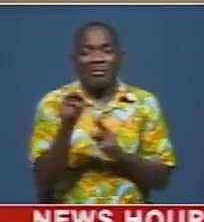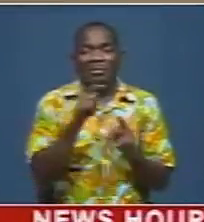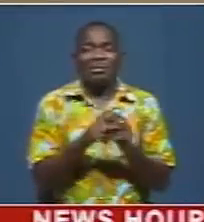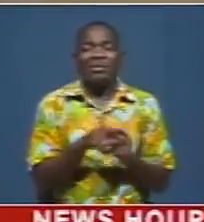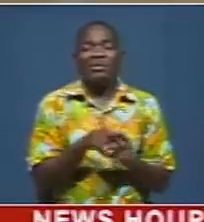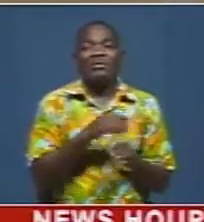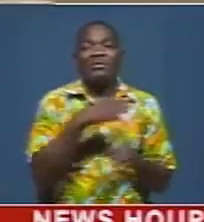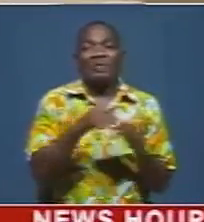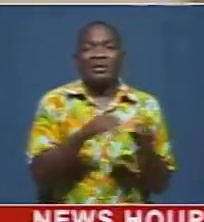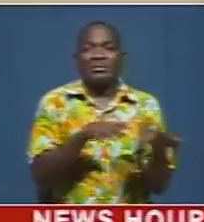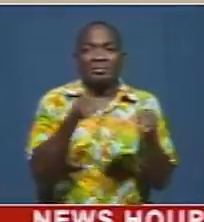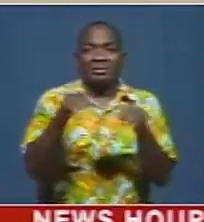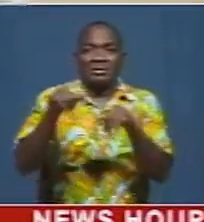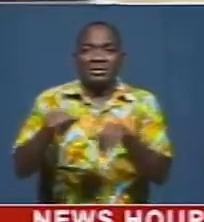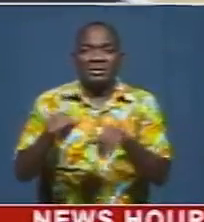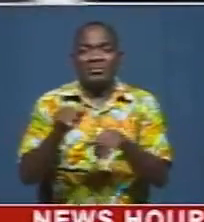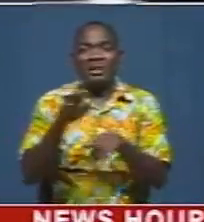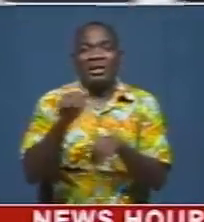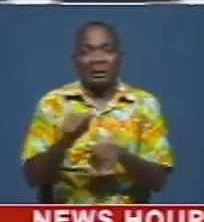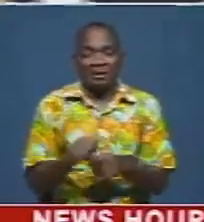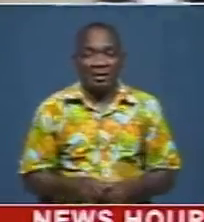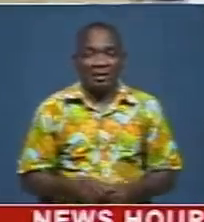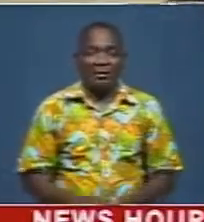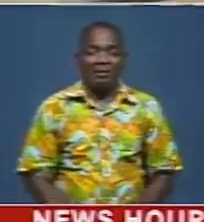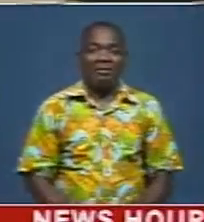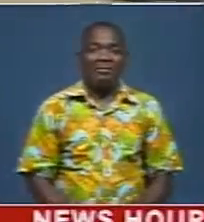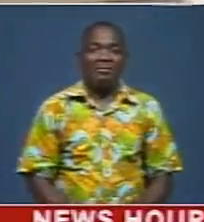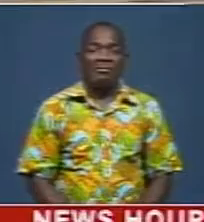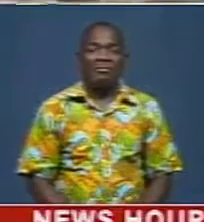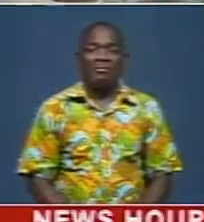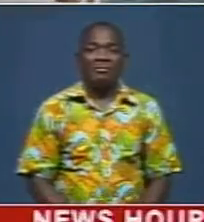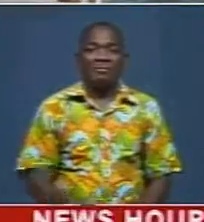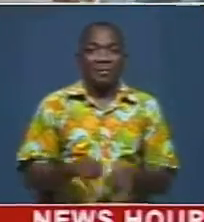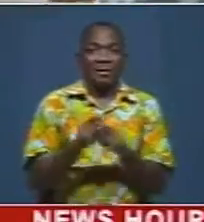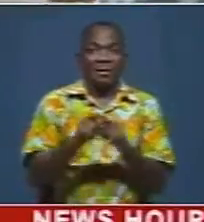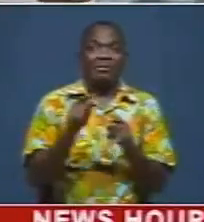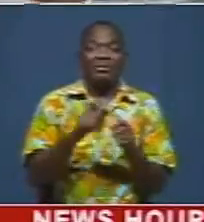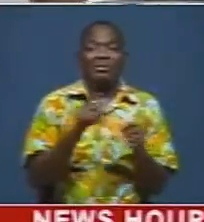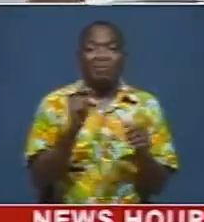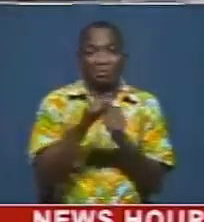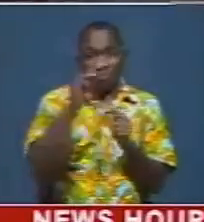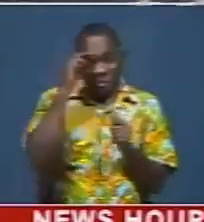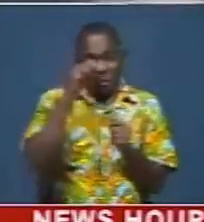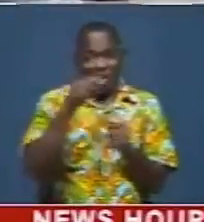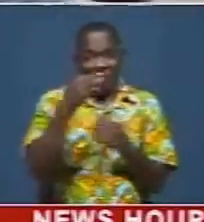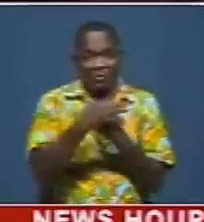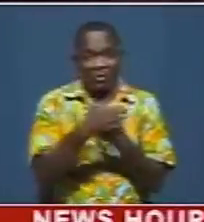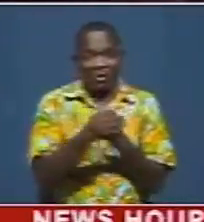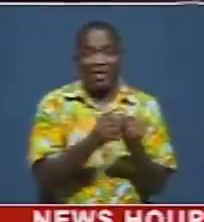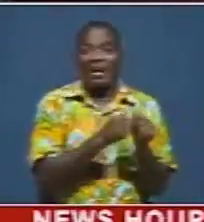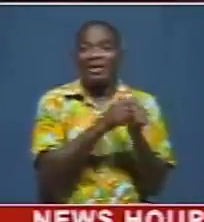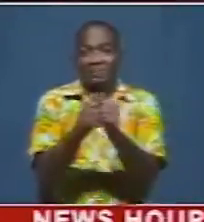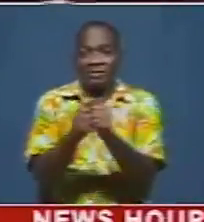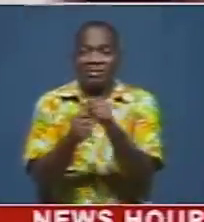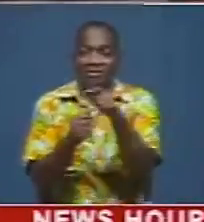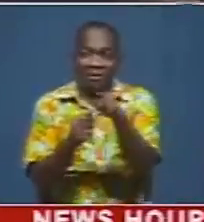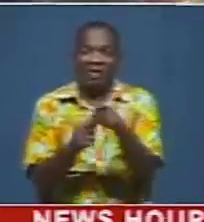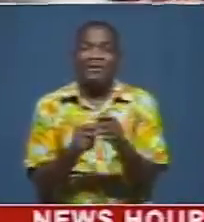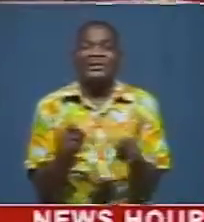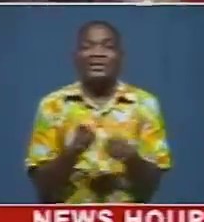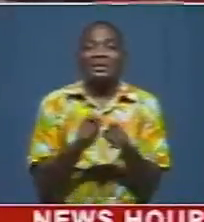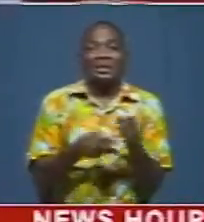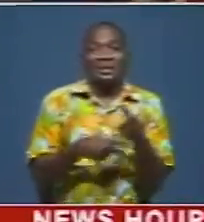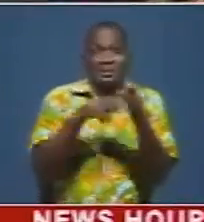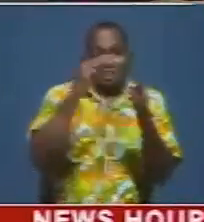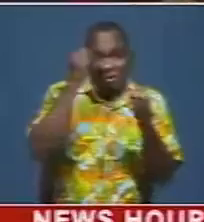finally came to ease their plight with a bumper harvest. Accompanied by the Minister for Foreign Affairs, Ms. Shalai Kobotwe, the